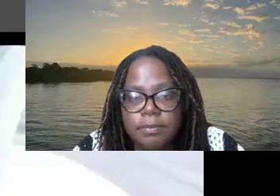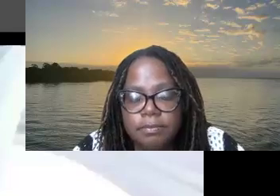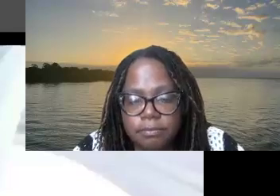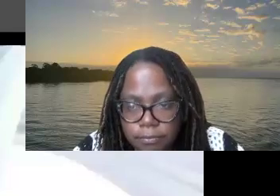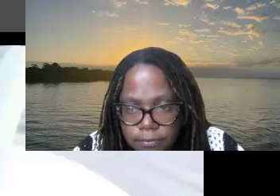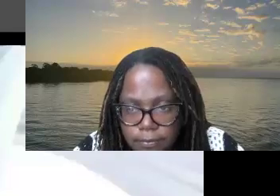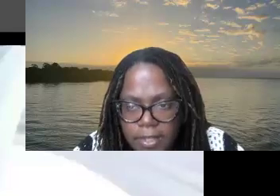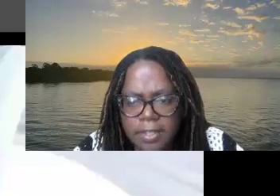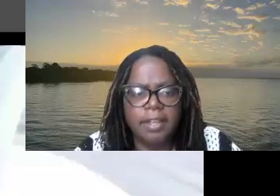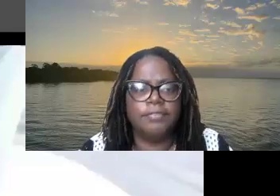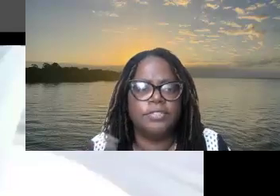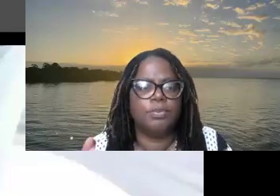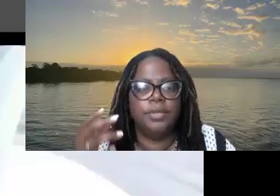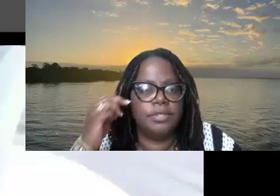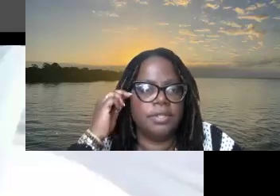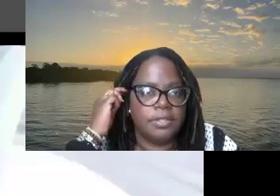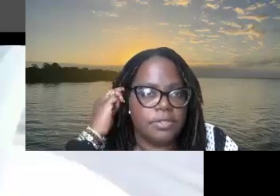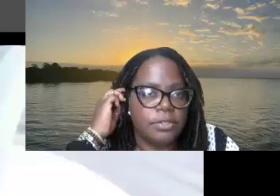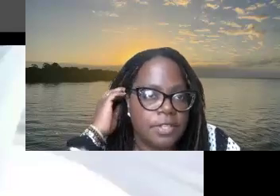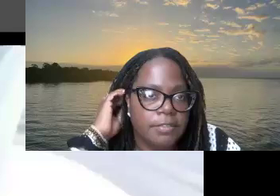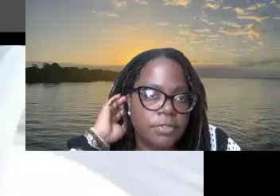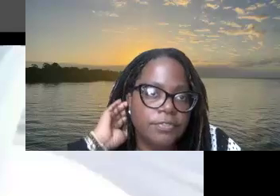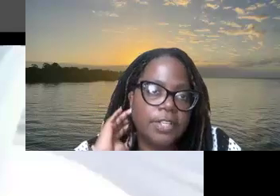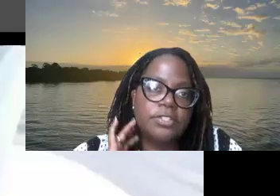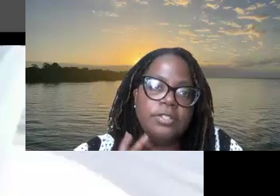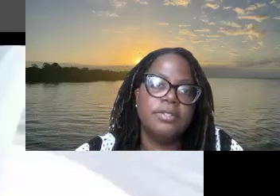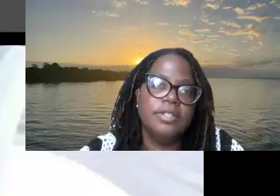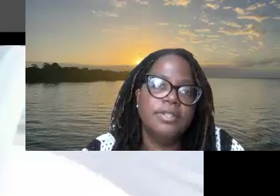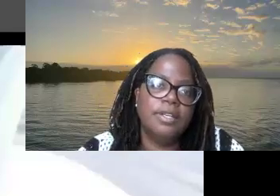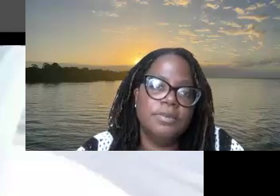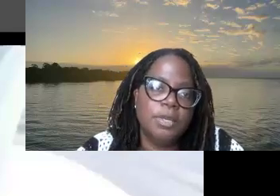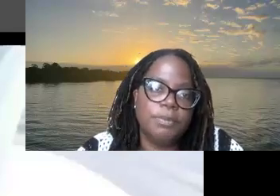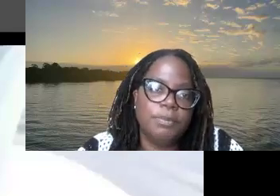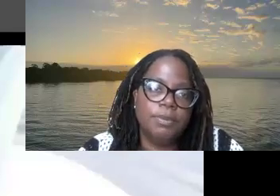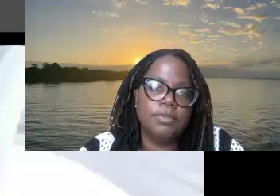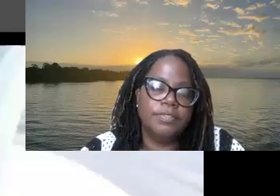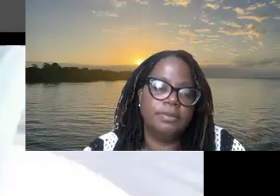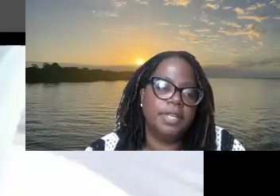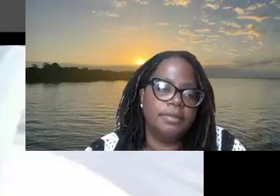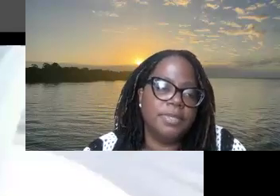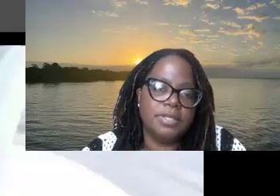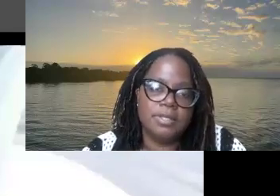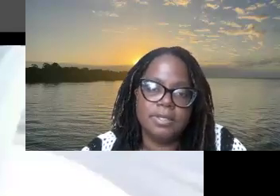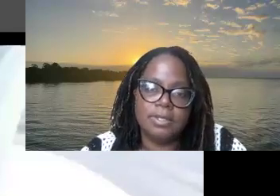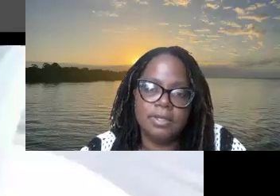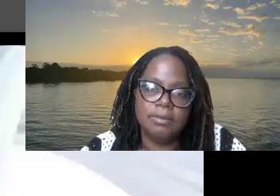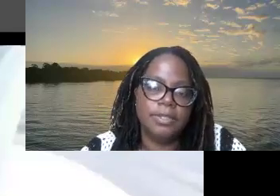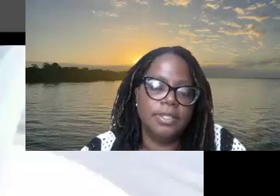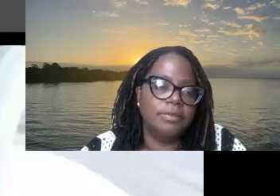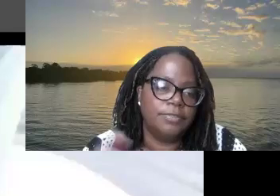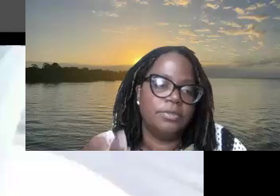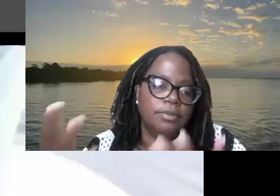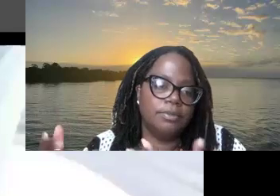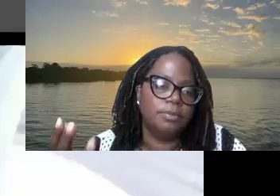also have supported Serve Safe certification, helping people develop catering businesses